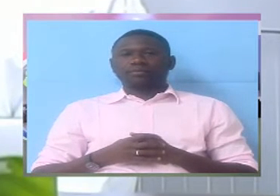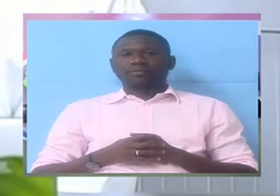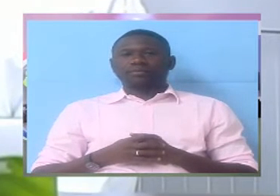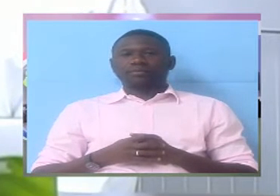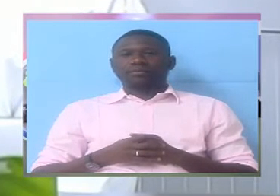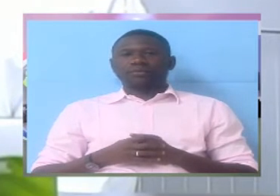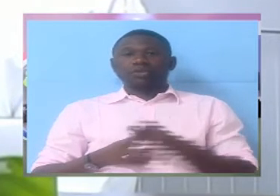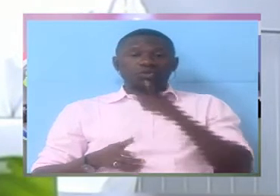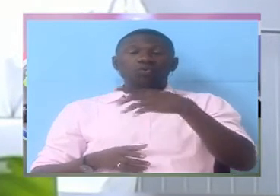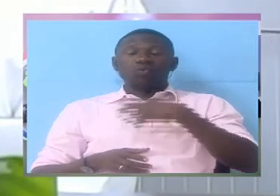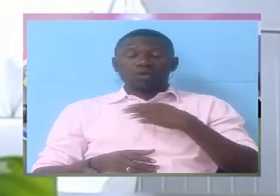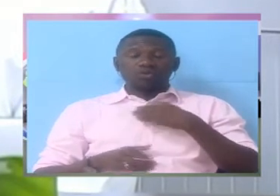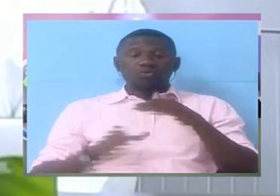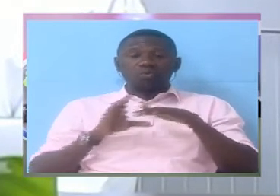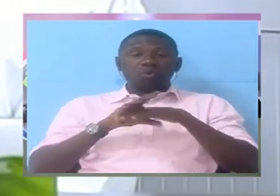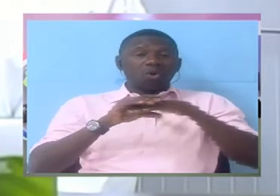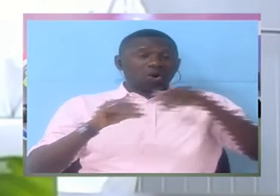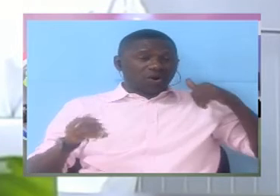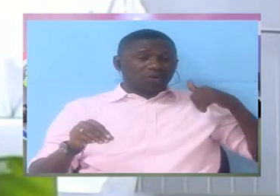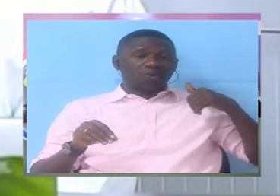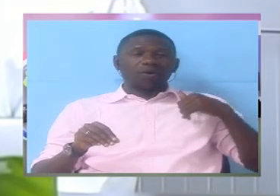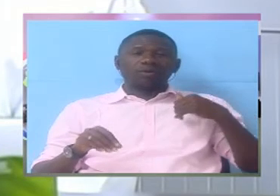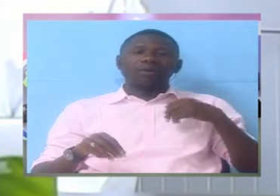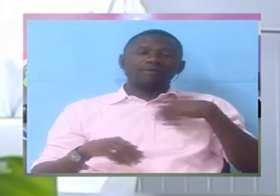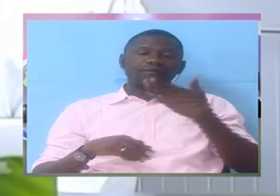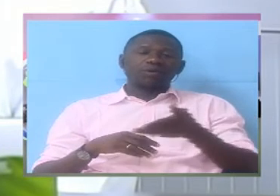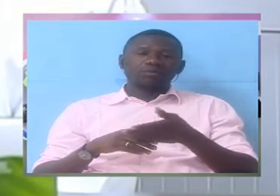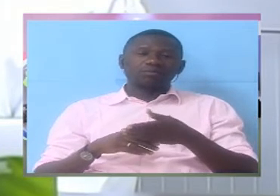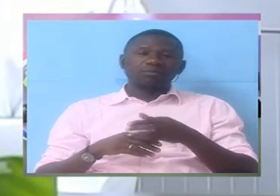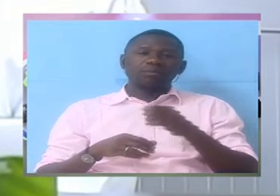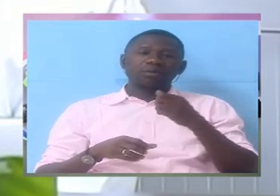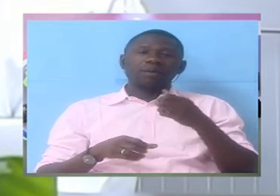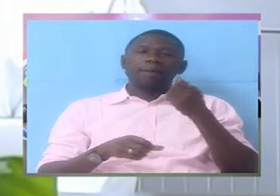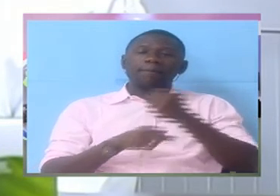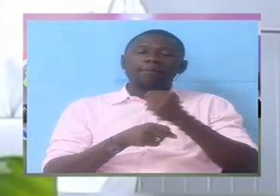You want to run away from incriminating your friends.